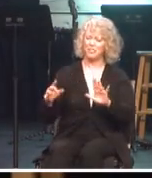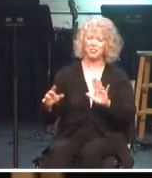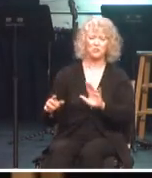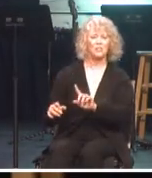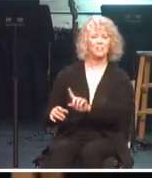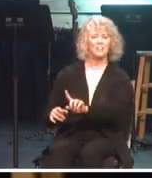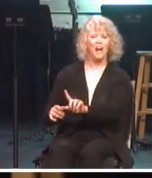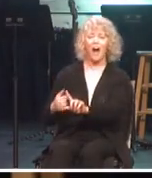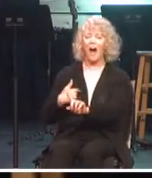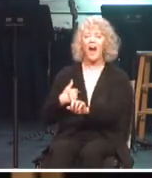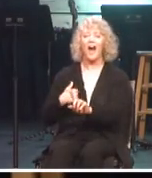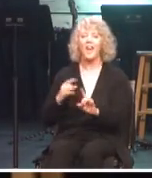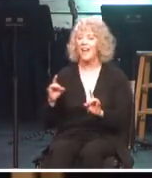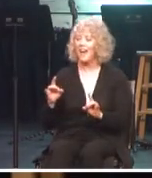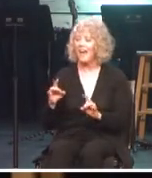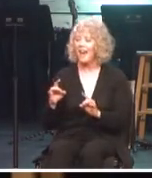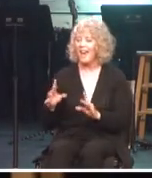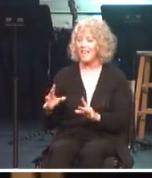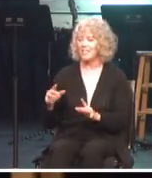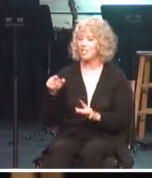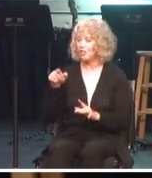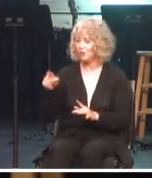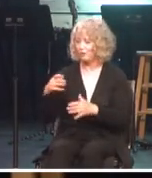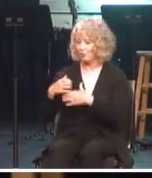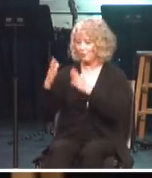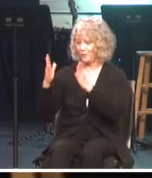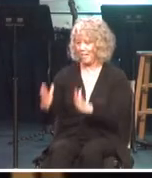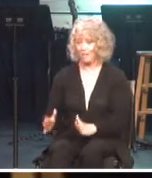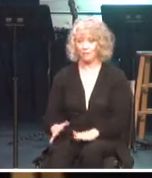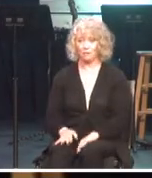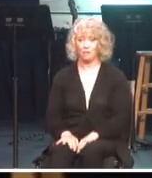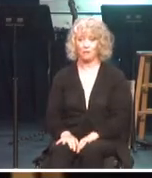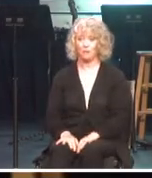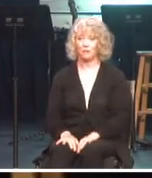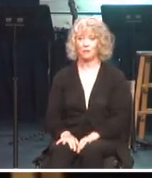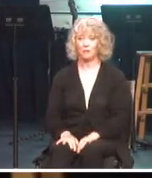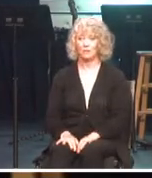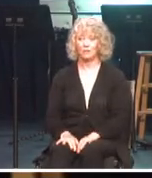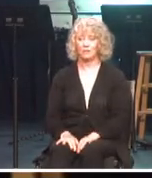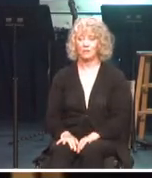They hate their creator.